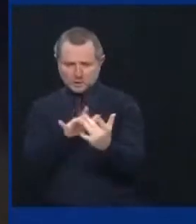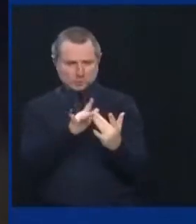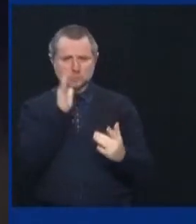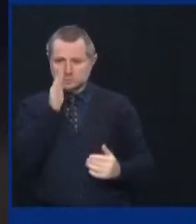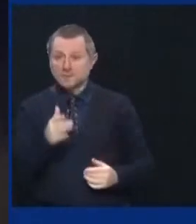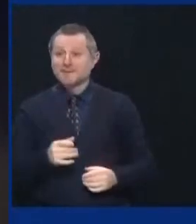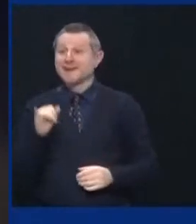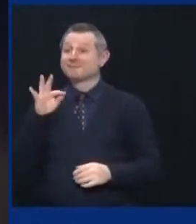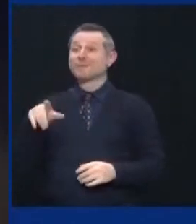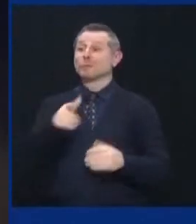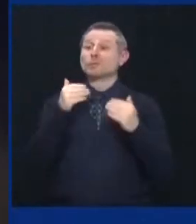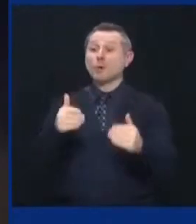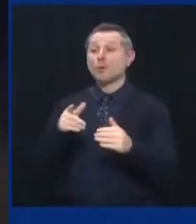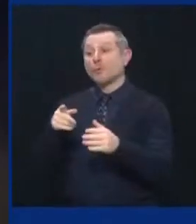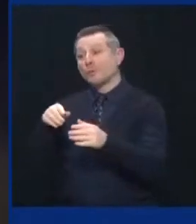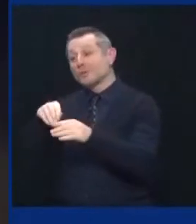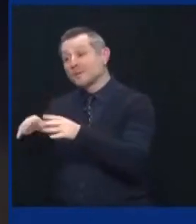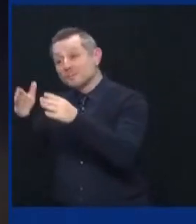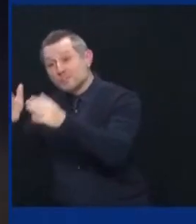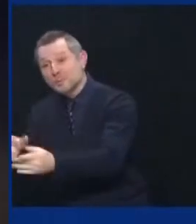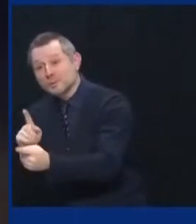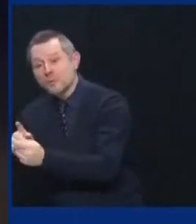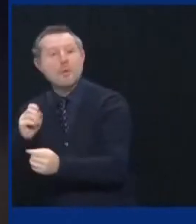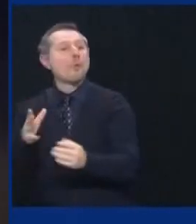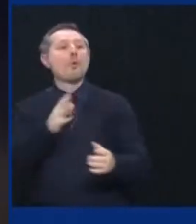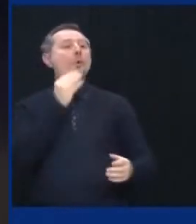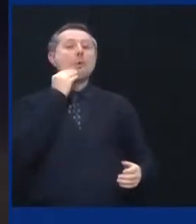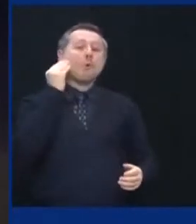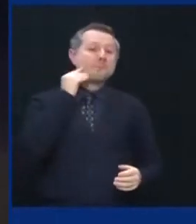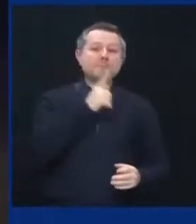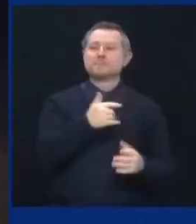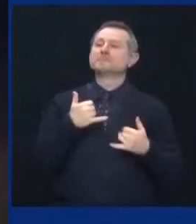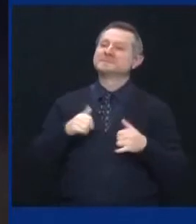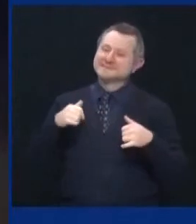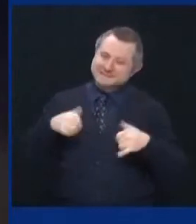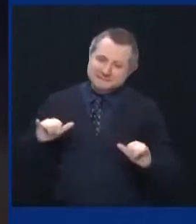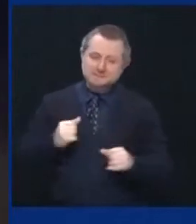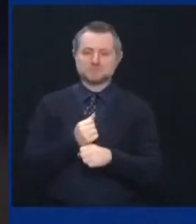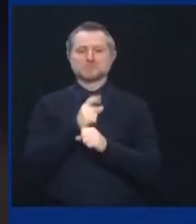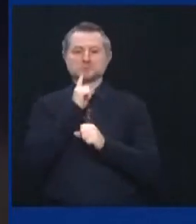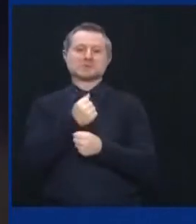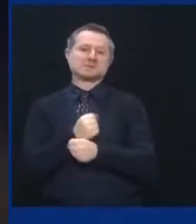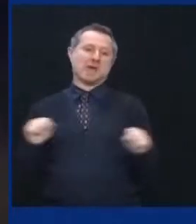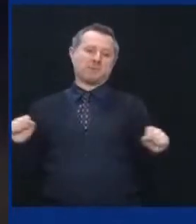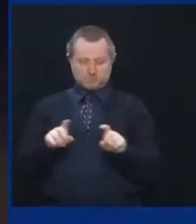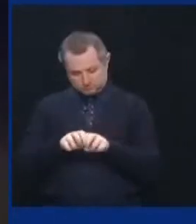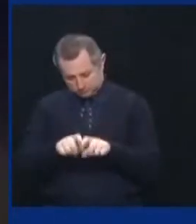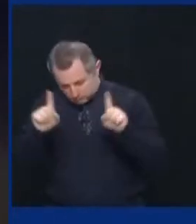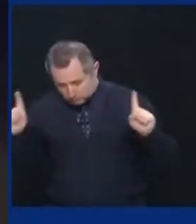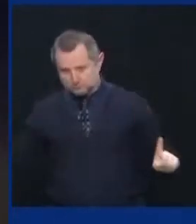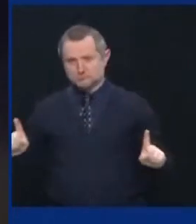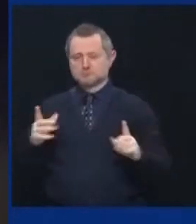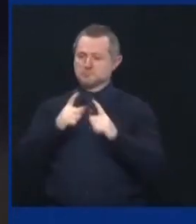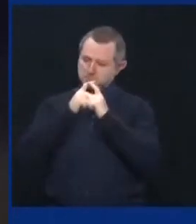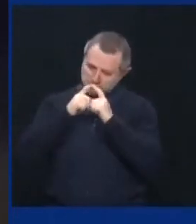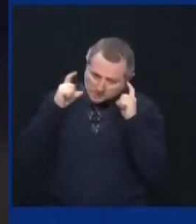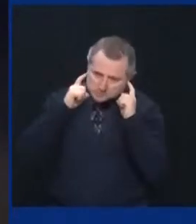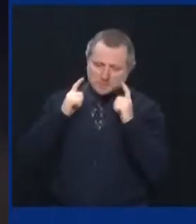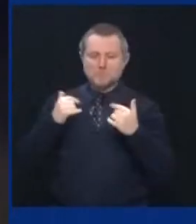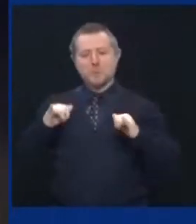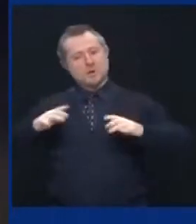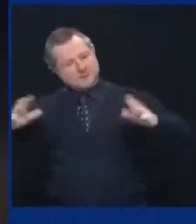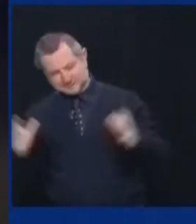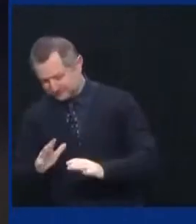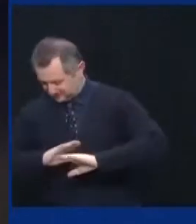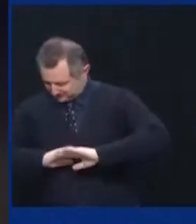or not, be safe, socially distance, wear a mask, no tailgating, no partings of that nature, no large gatherings, and